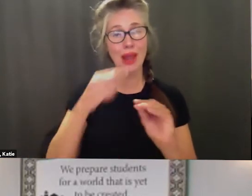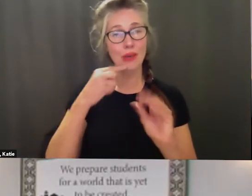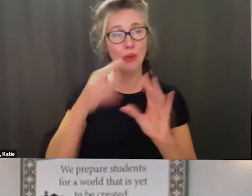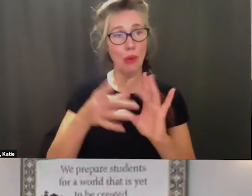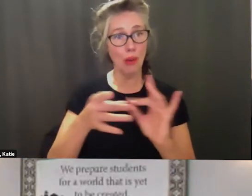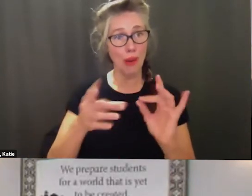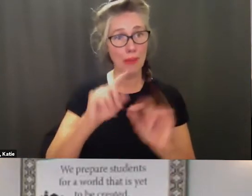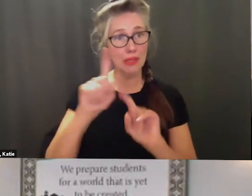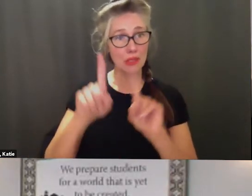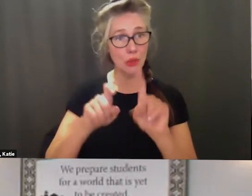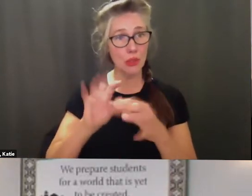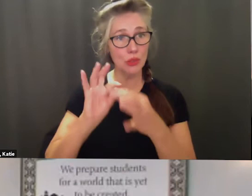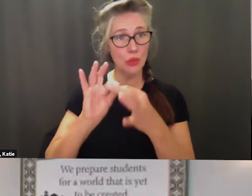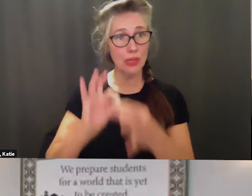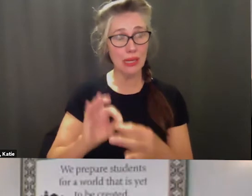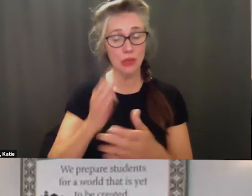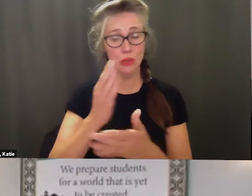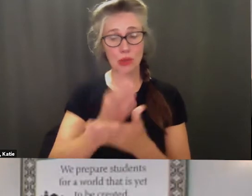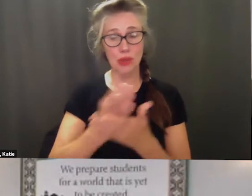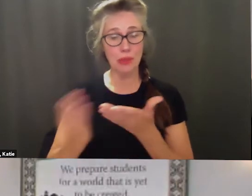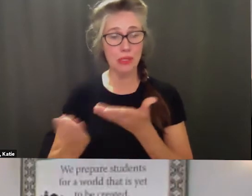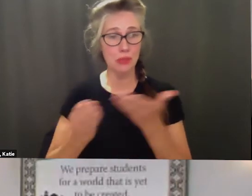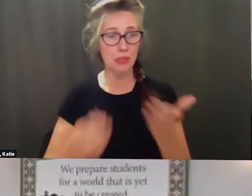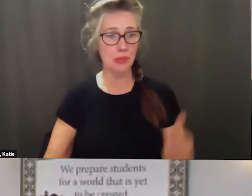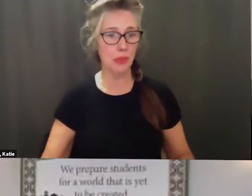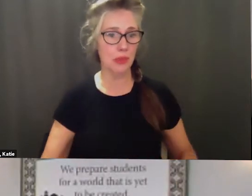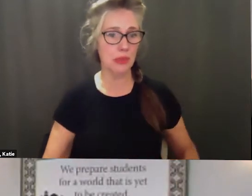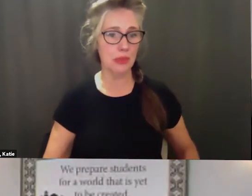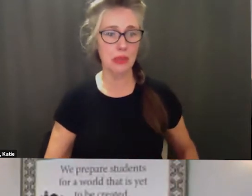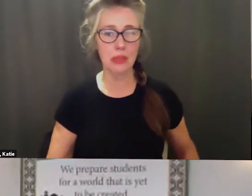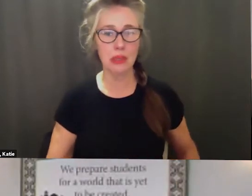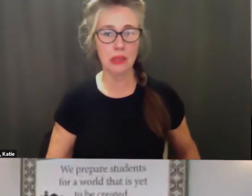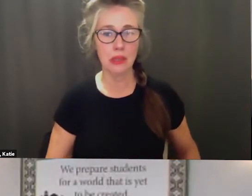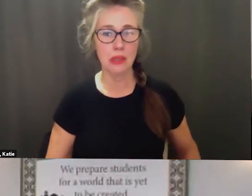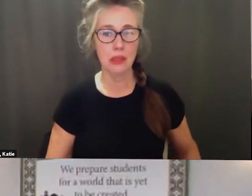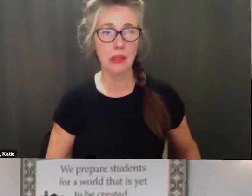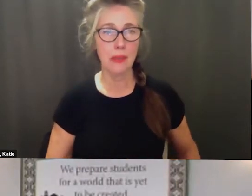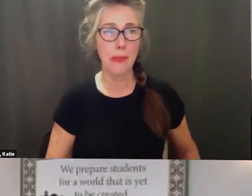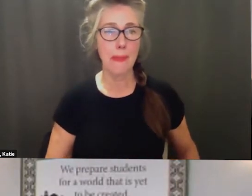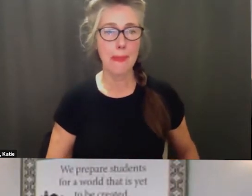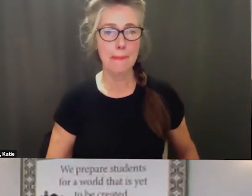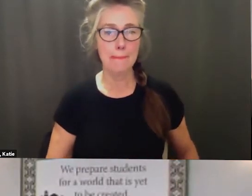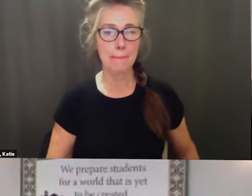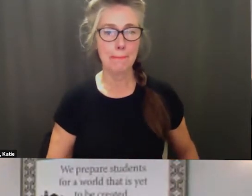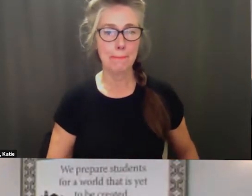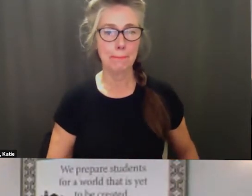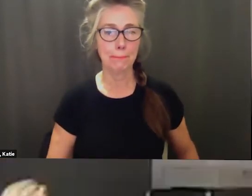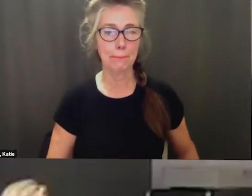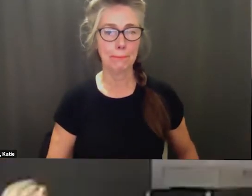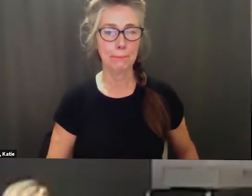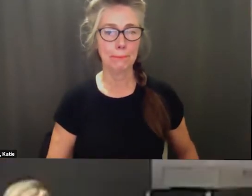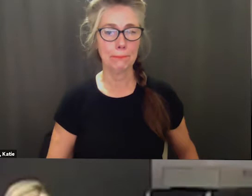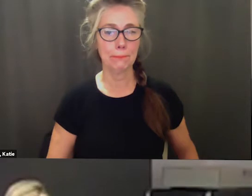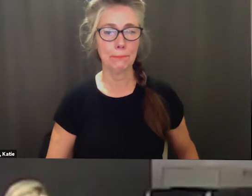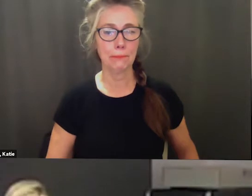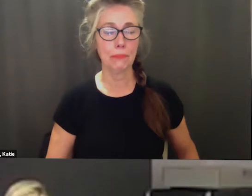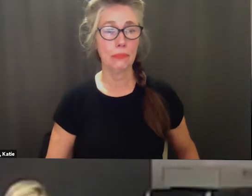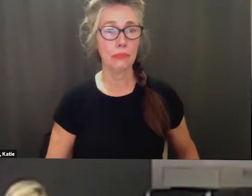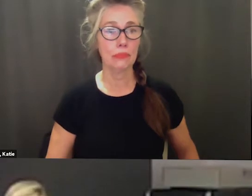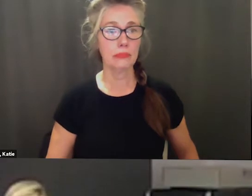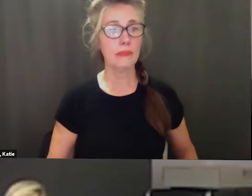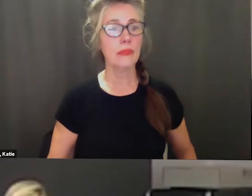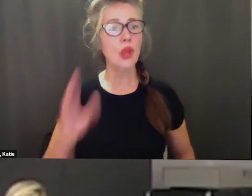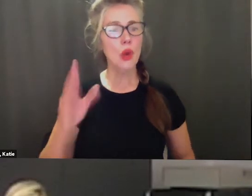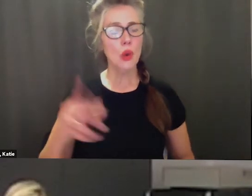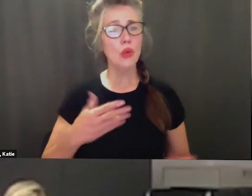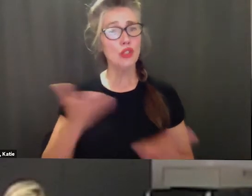Ms. Alvarez, please. Ms. Jette, would you bring back the slide where it has the LCFF versus community funded? I